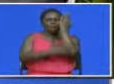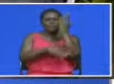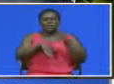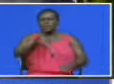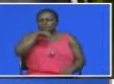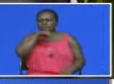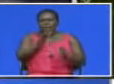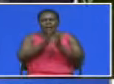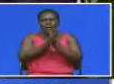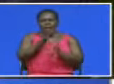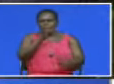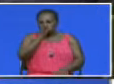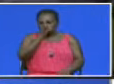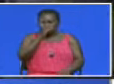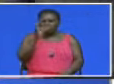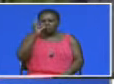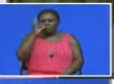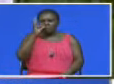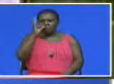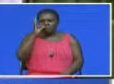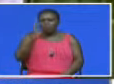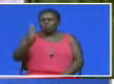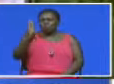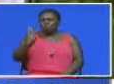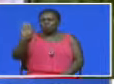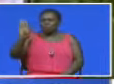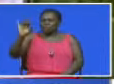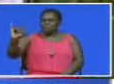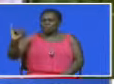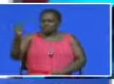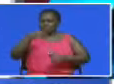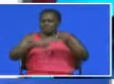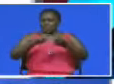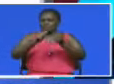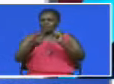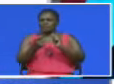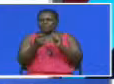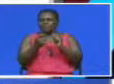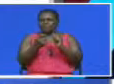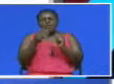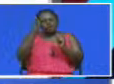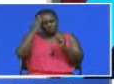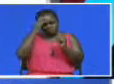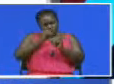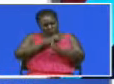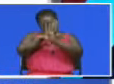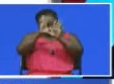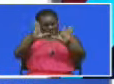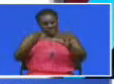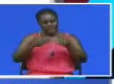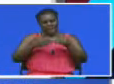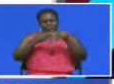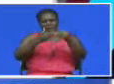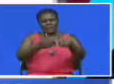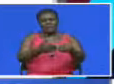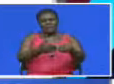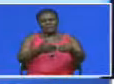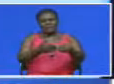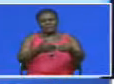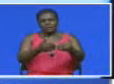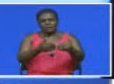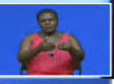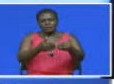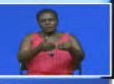Odinga and President Uhuru Kenyatta-led Building Bridges referendum push know too well as they lead the charge to a